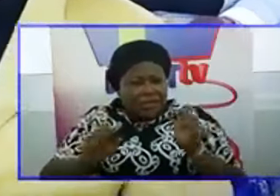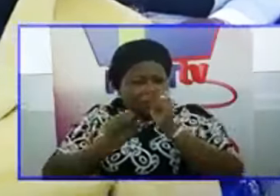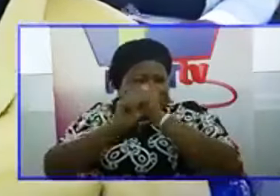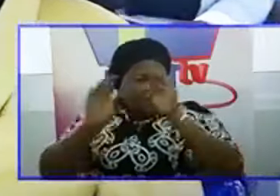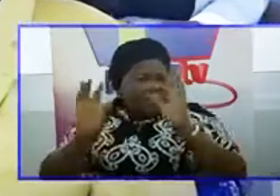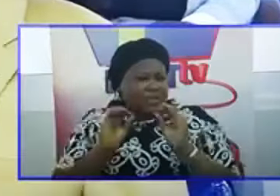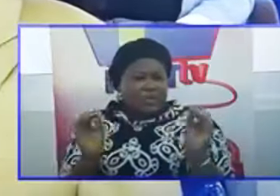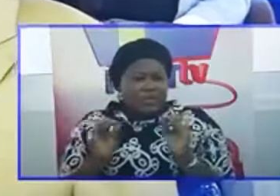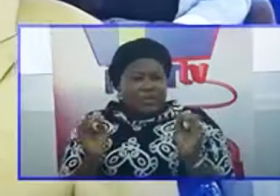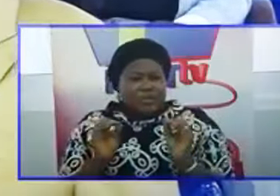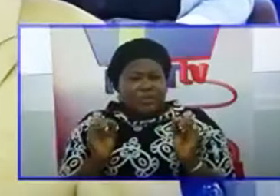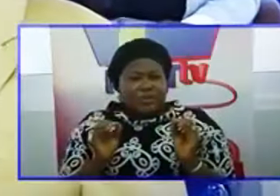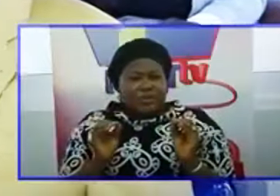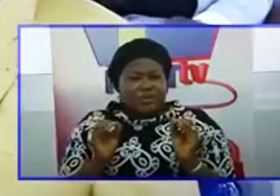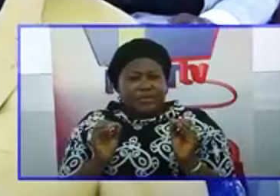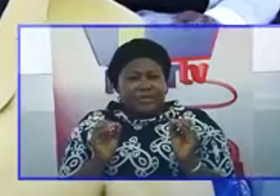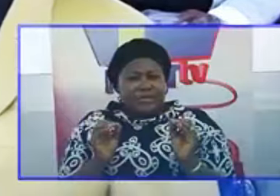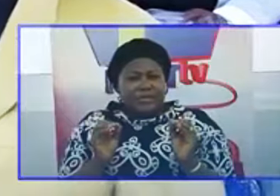God was rare.